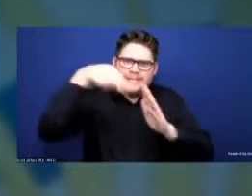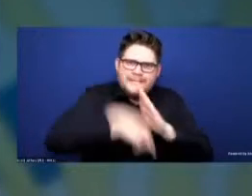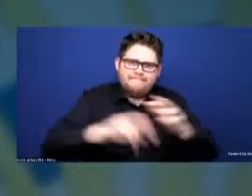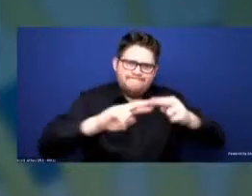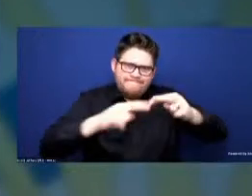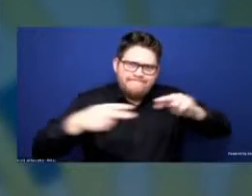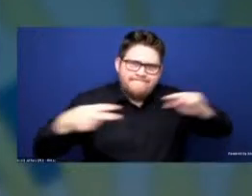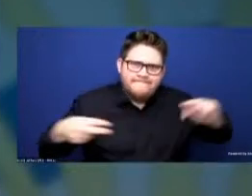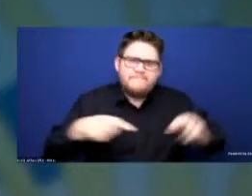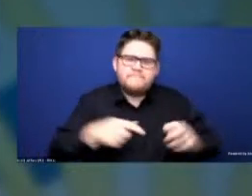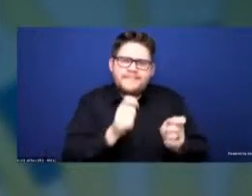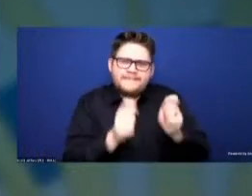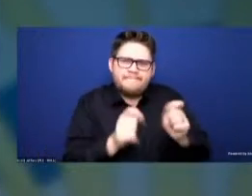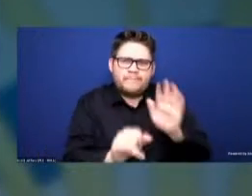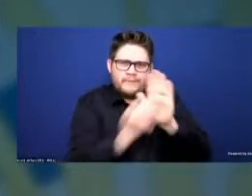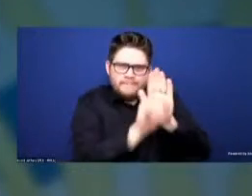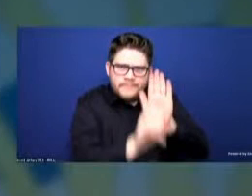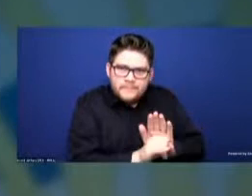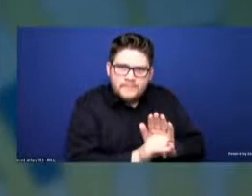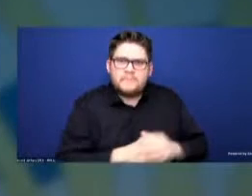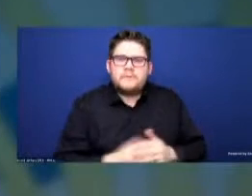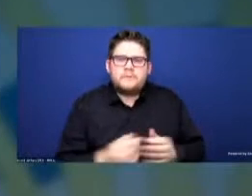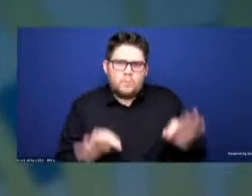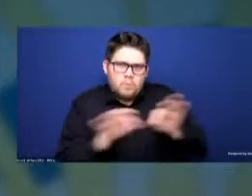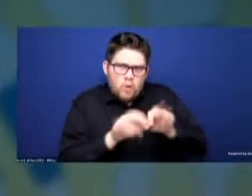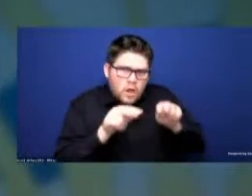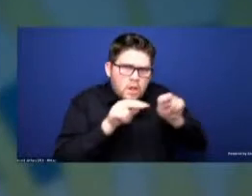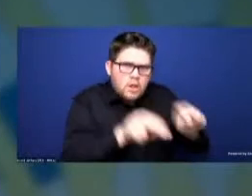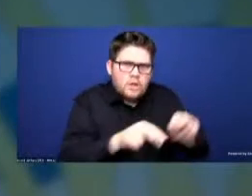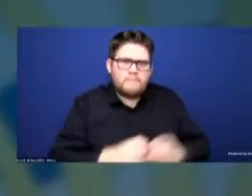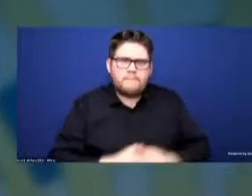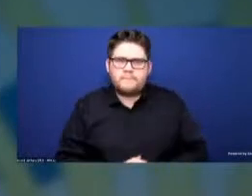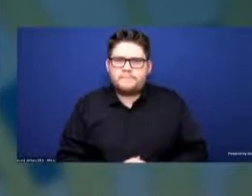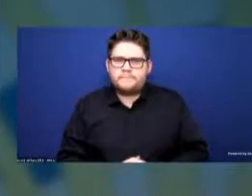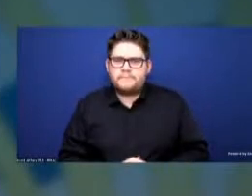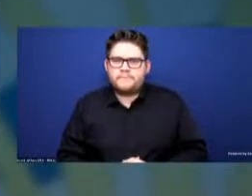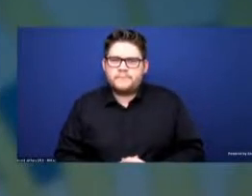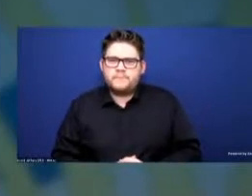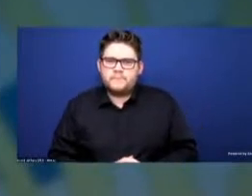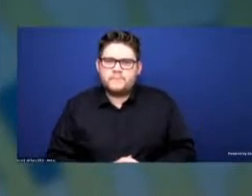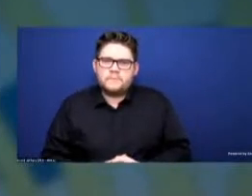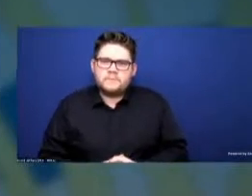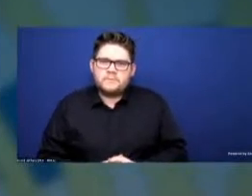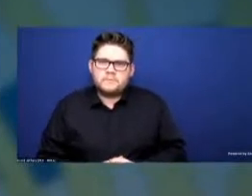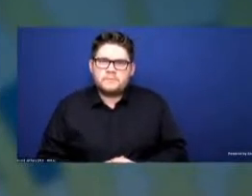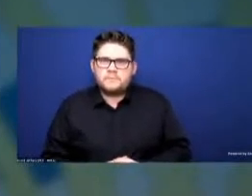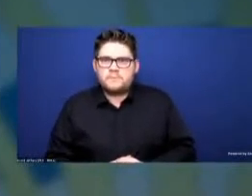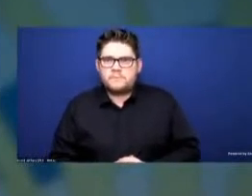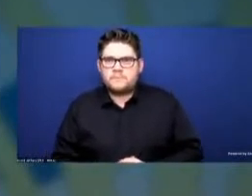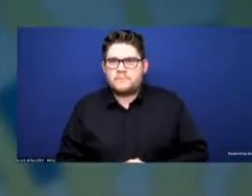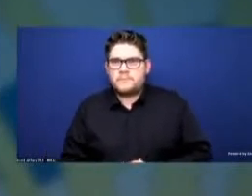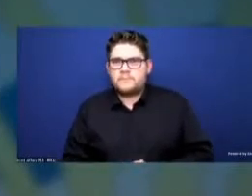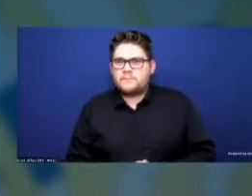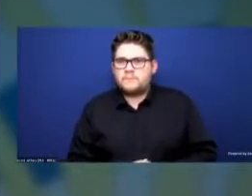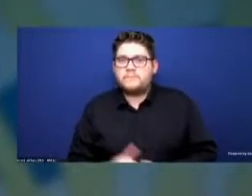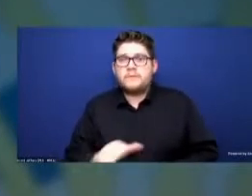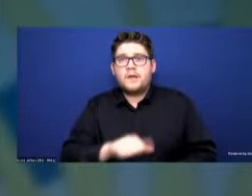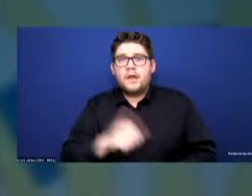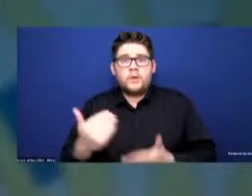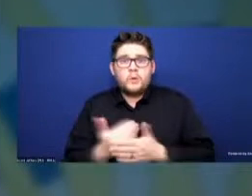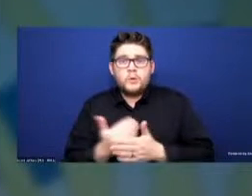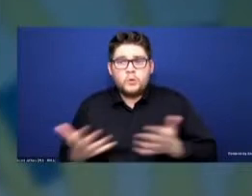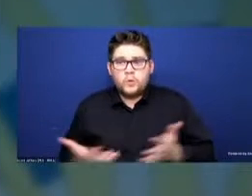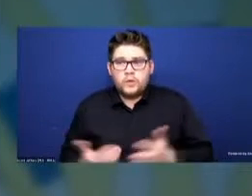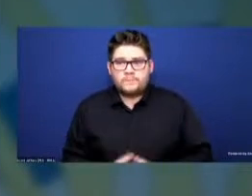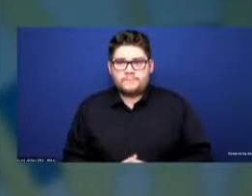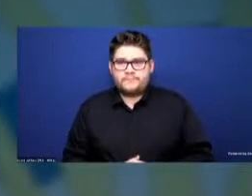transmission in the province. And we're going to now, we have moved now as well to doing a random